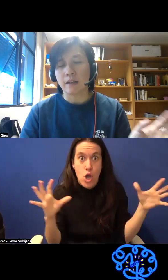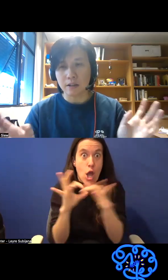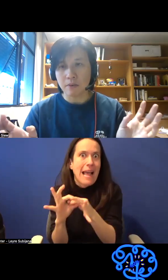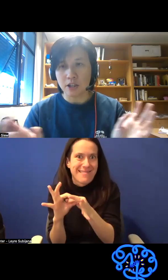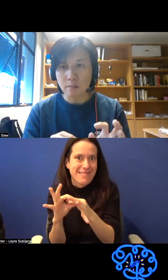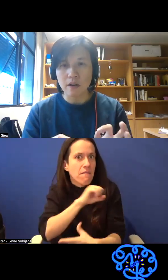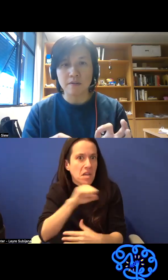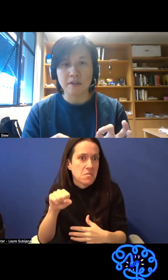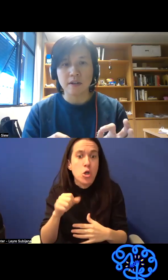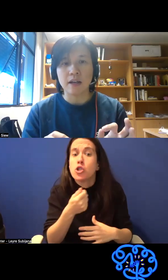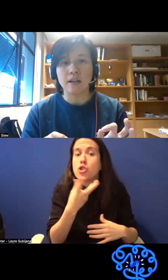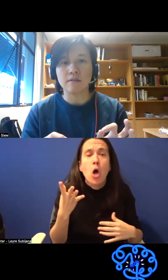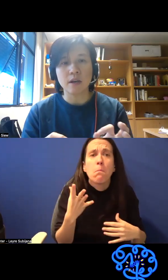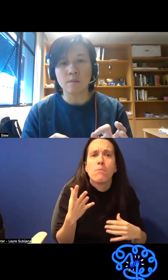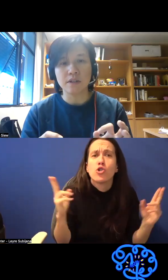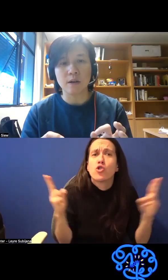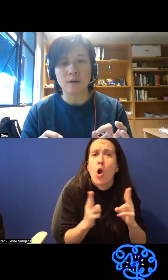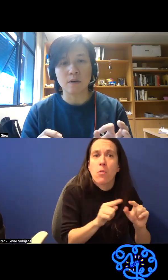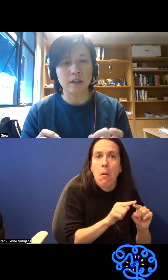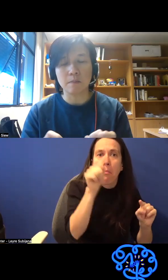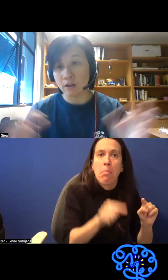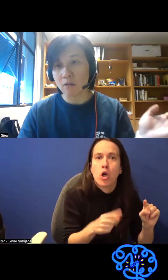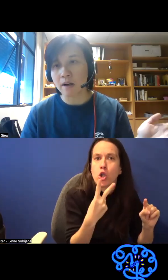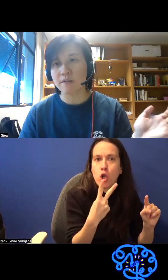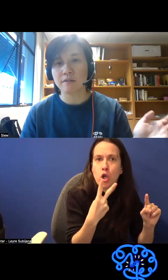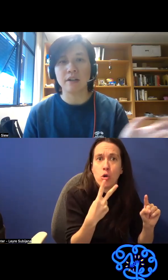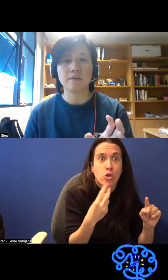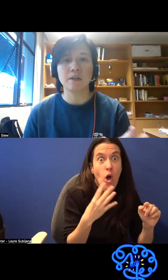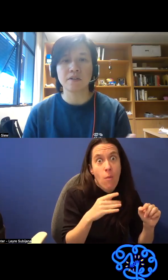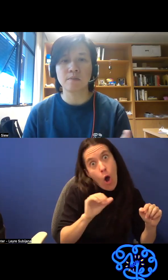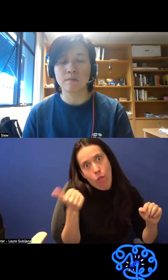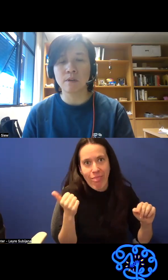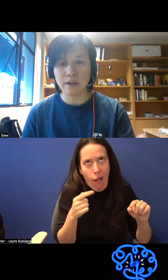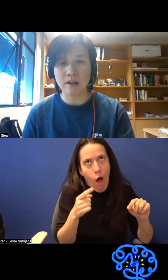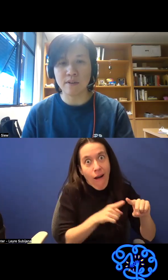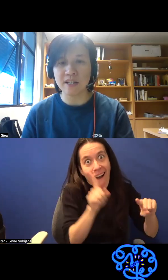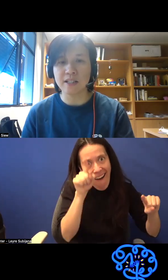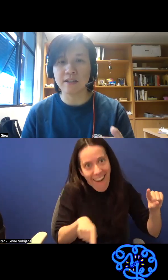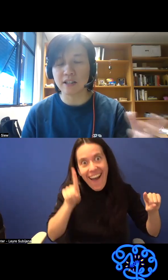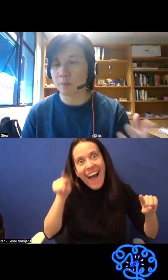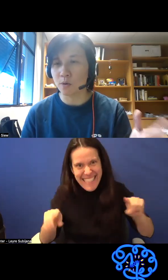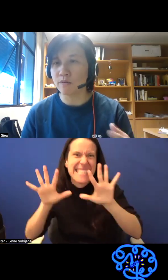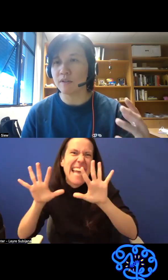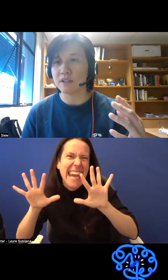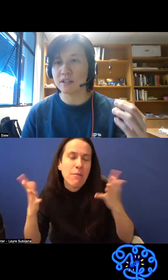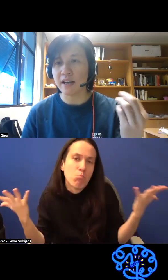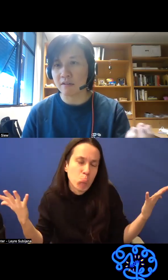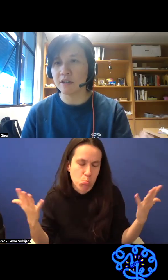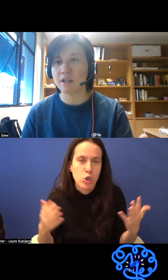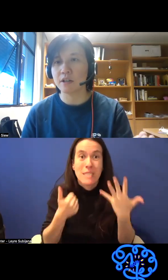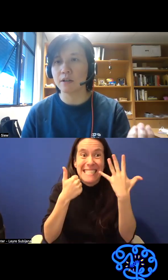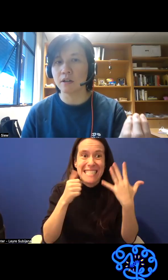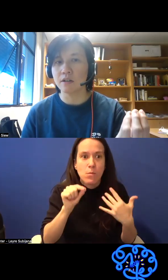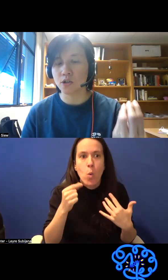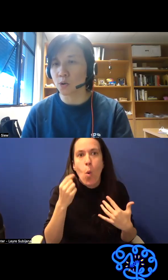are connected by short paths, and then some words are connected by long paths, right? Because what we have here, 6.05 is an